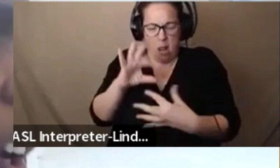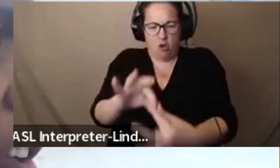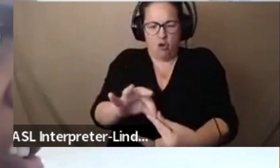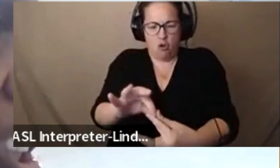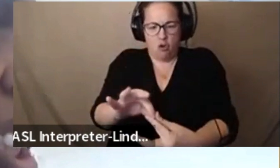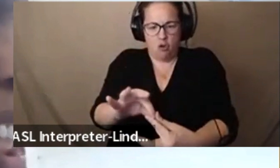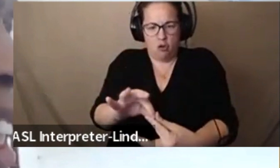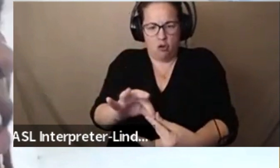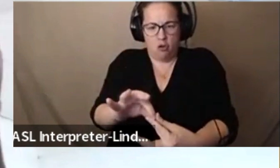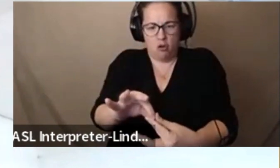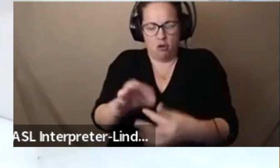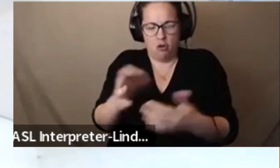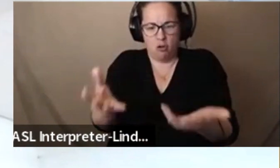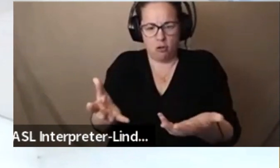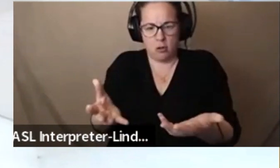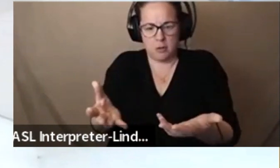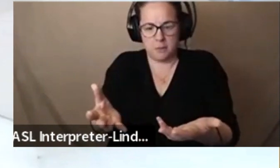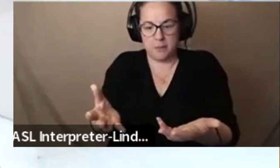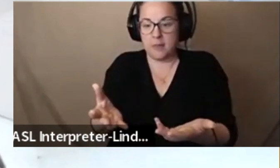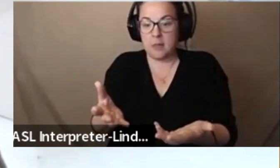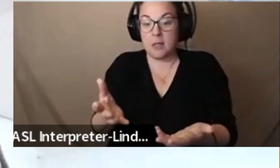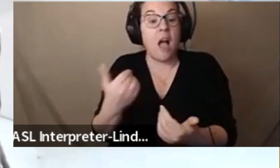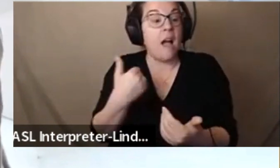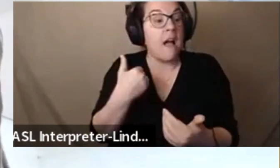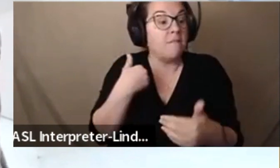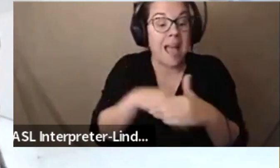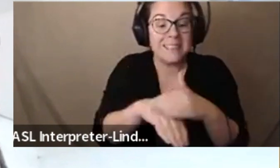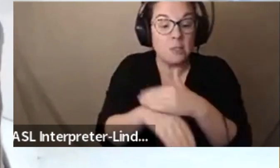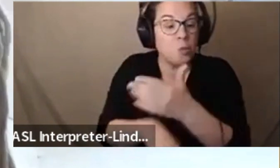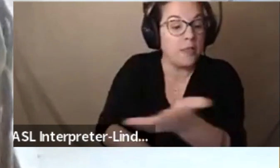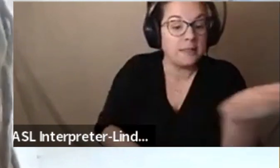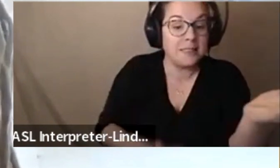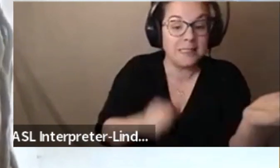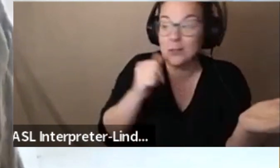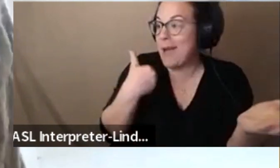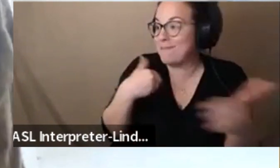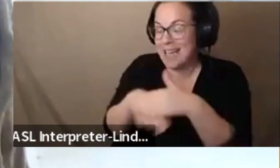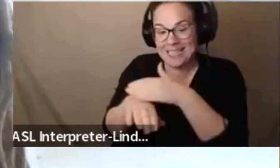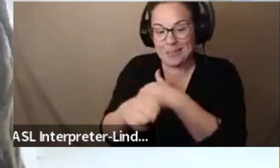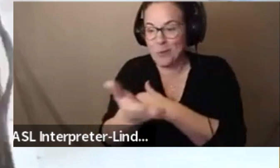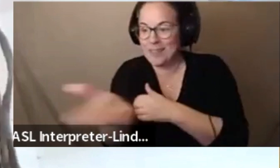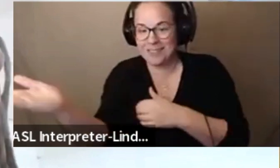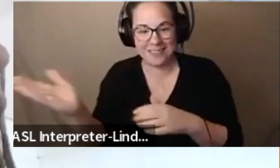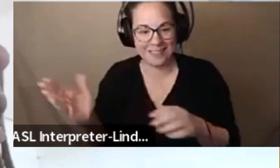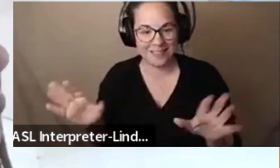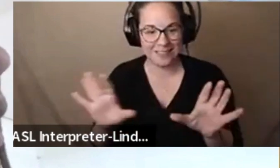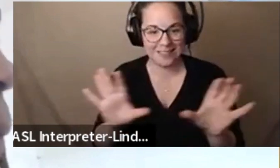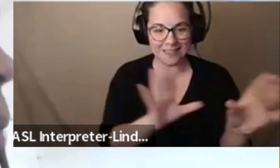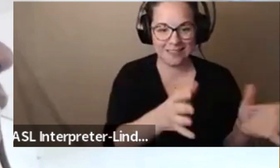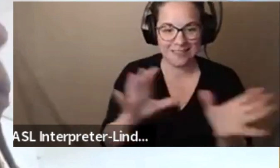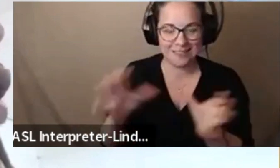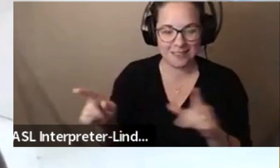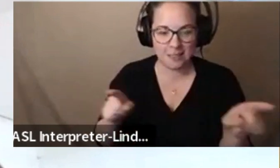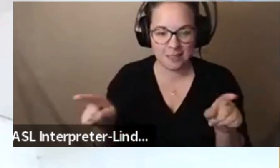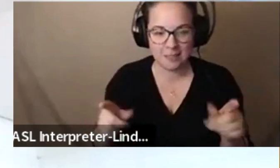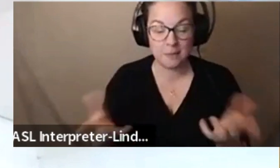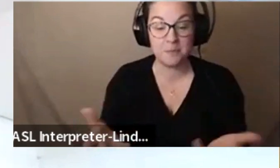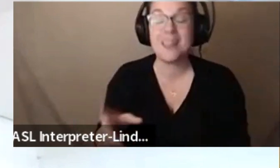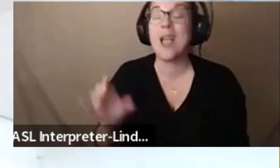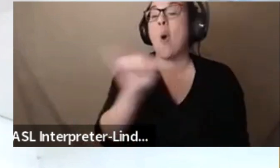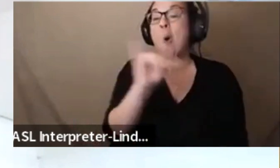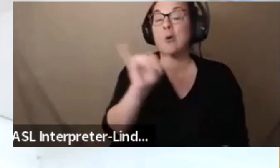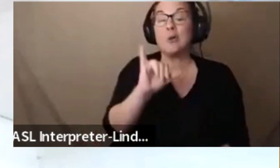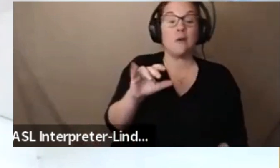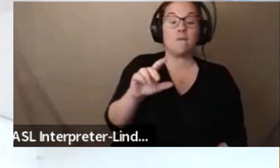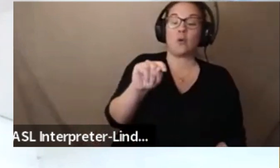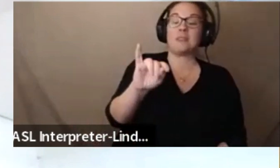he belongs and what he can have access to and what he can't. And you get what I mean, and what it means